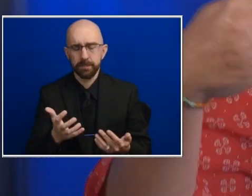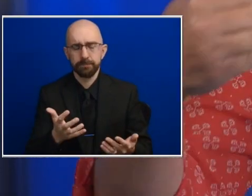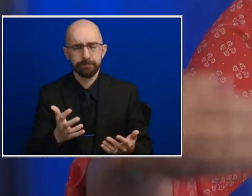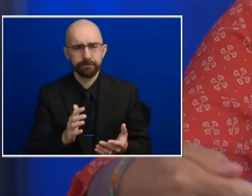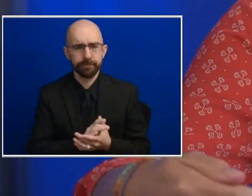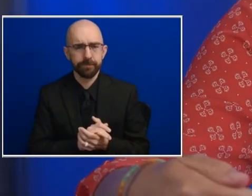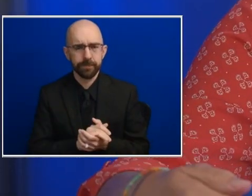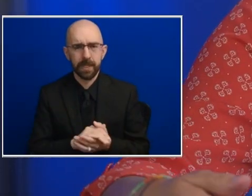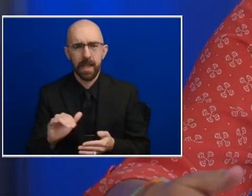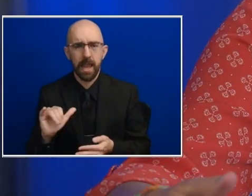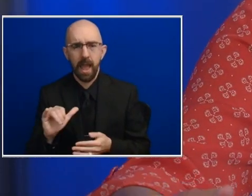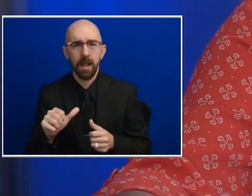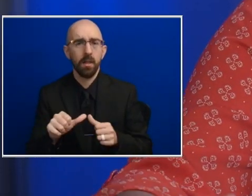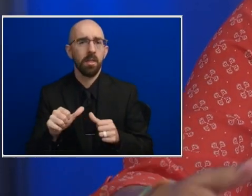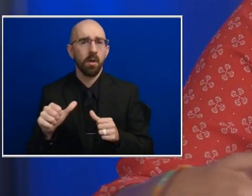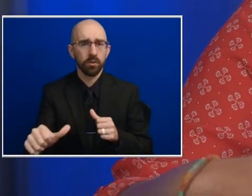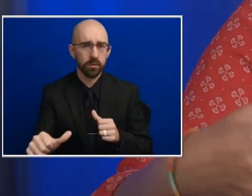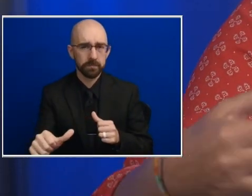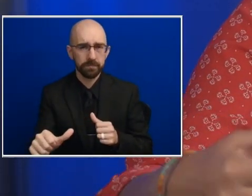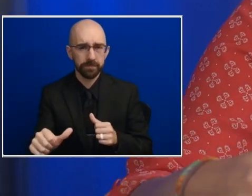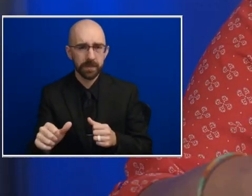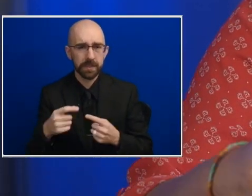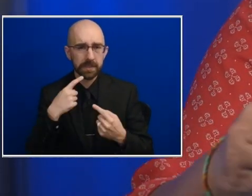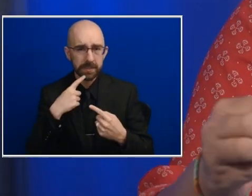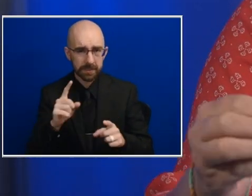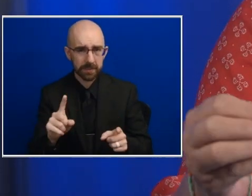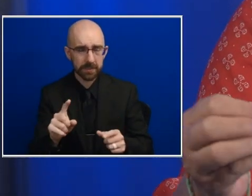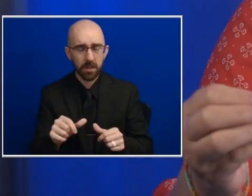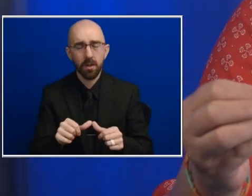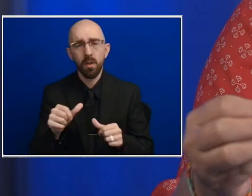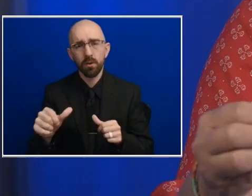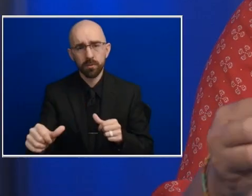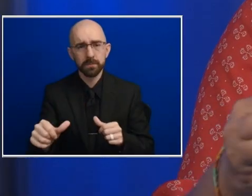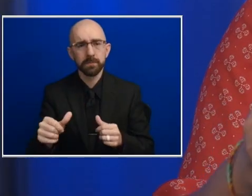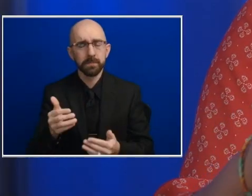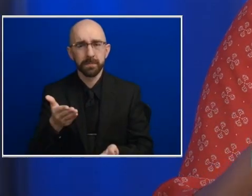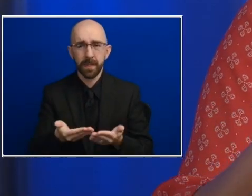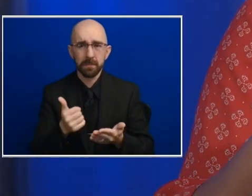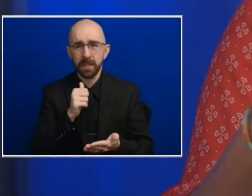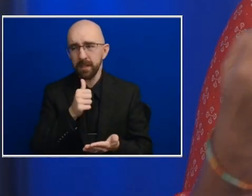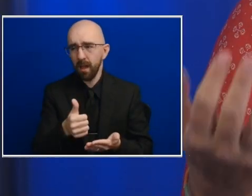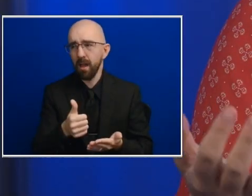like the long-term success, the long-term, maybe not so much